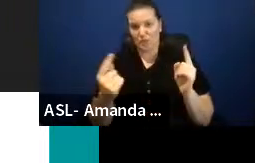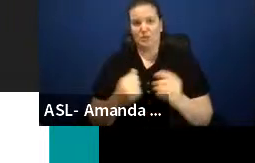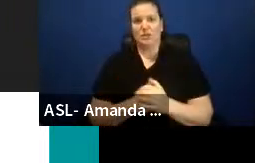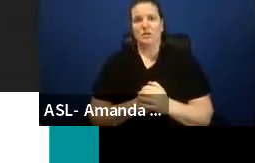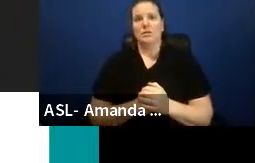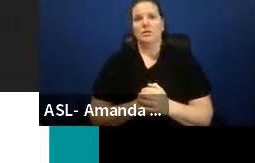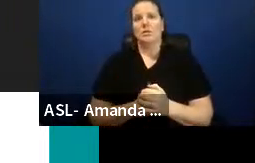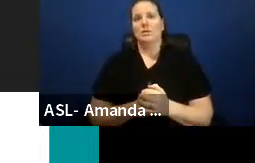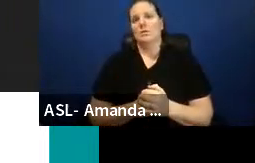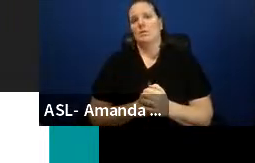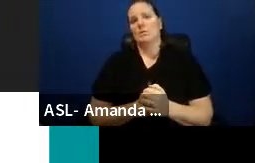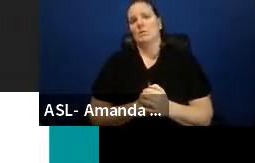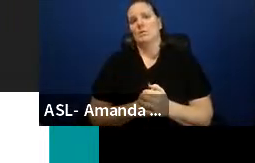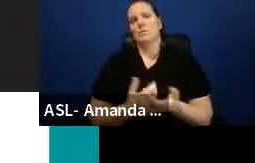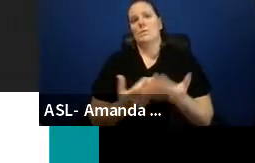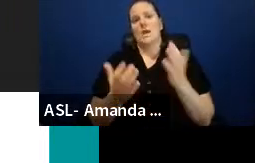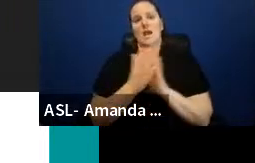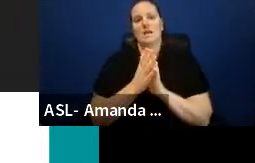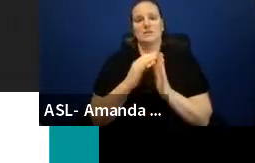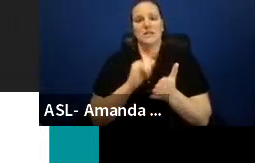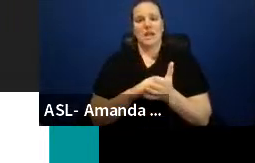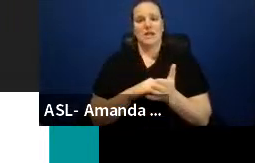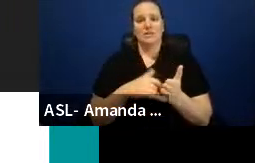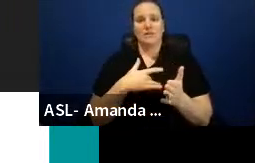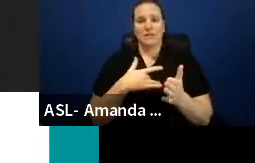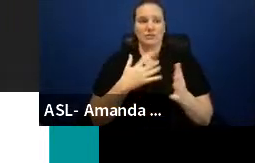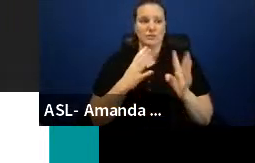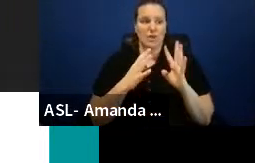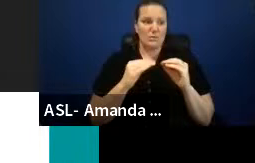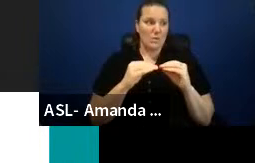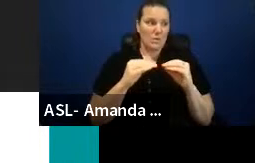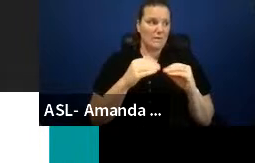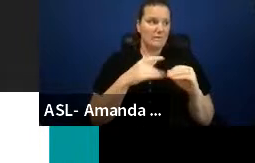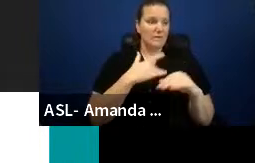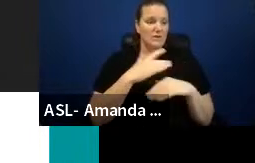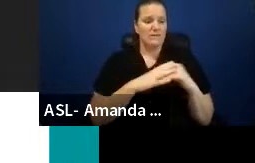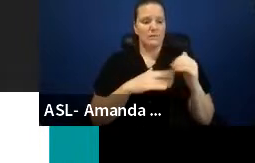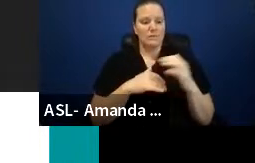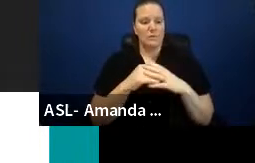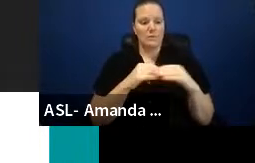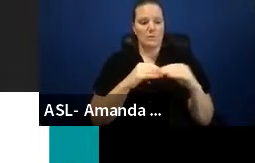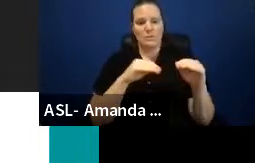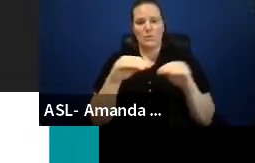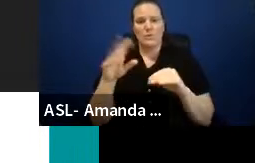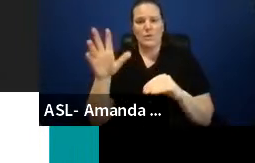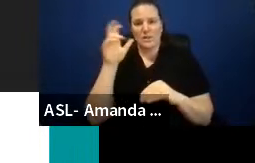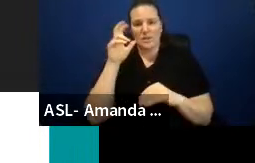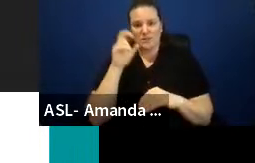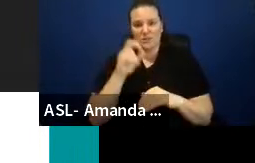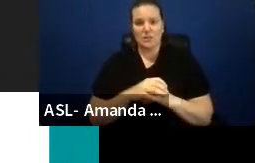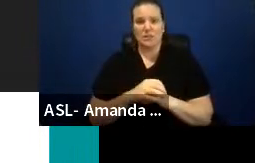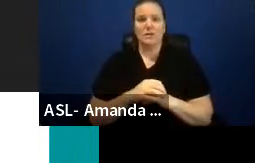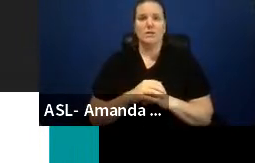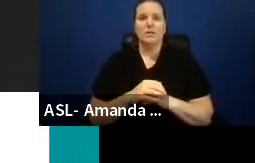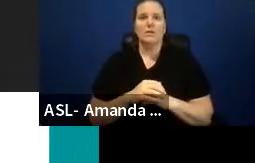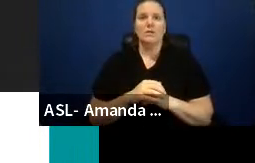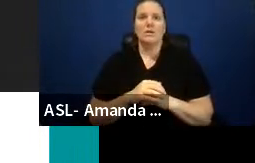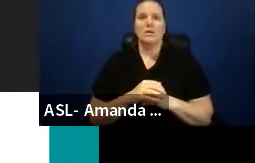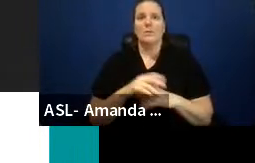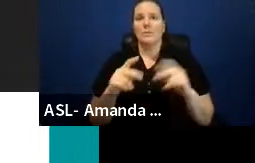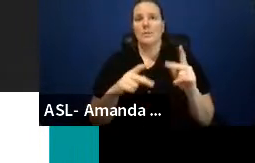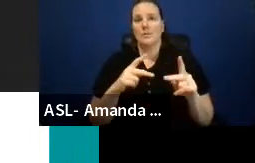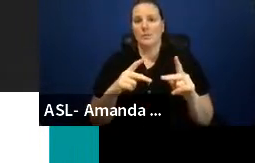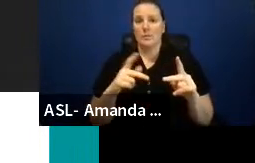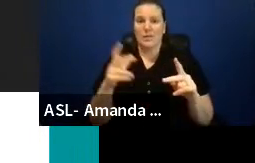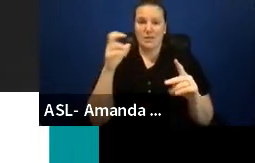tend to talk more and feel more comfortable in that way to move up your listening. And then folks who tend to kind of listen more and